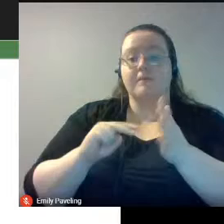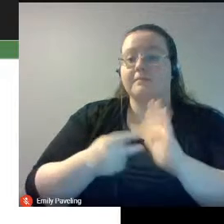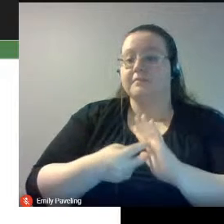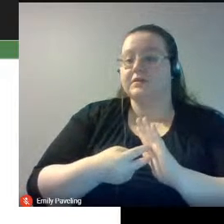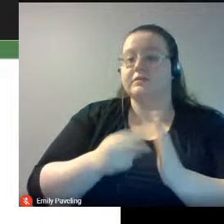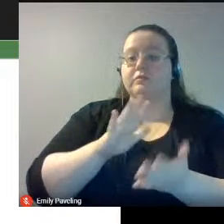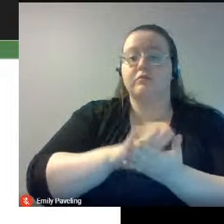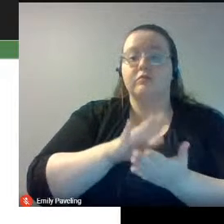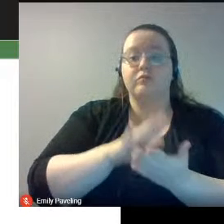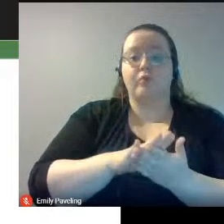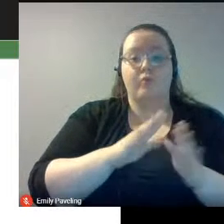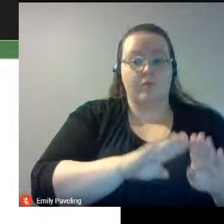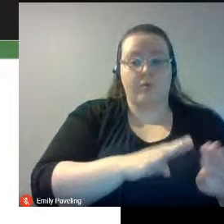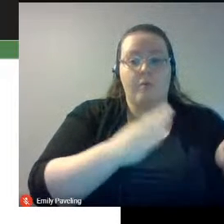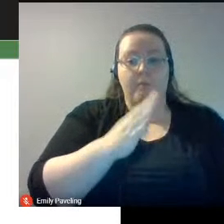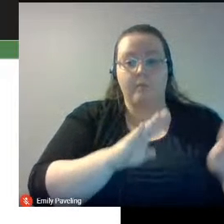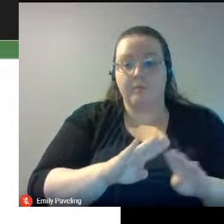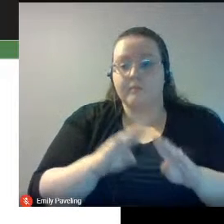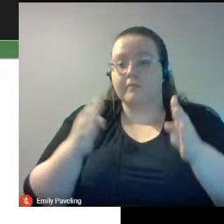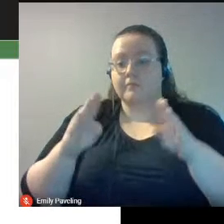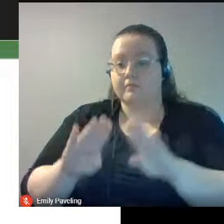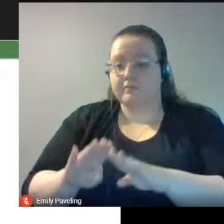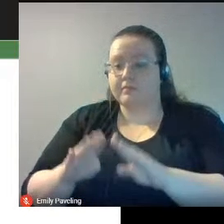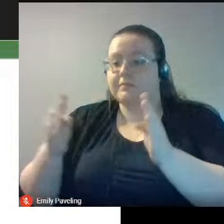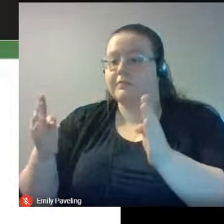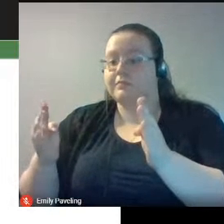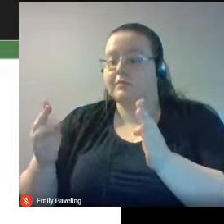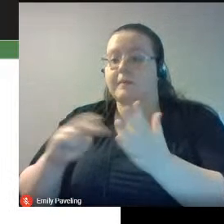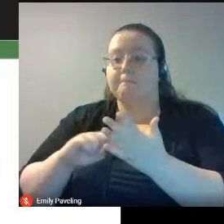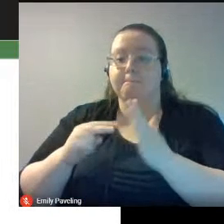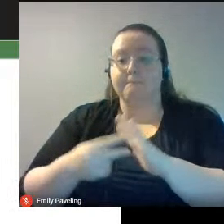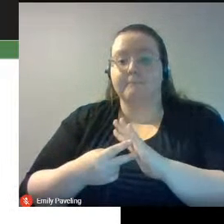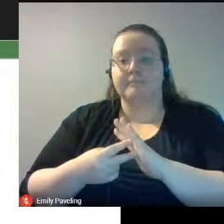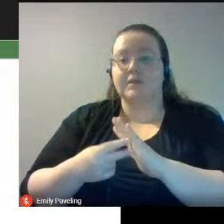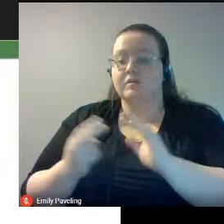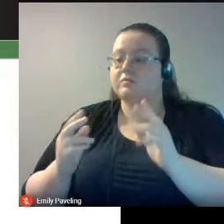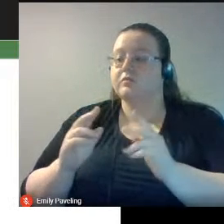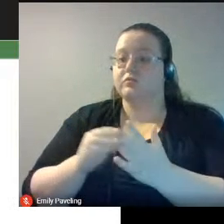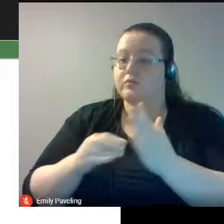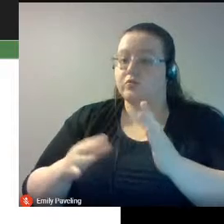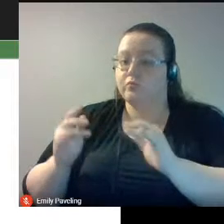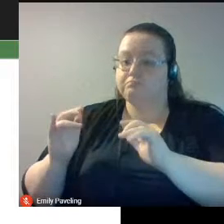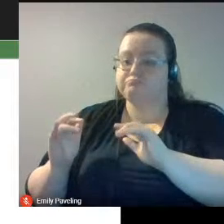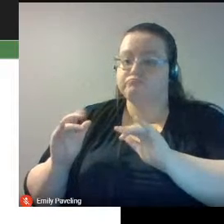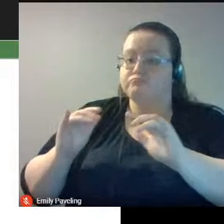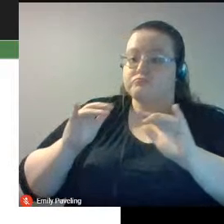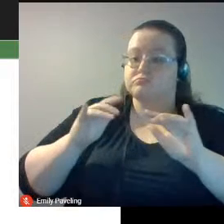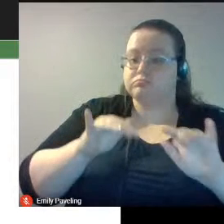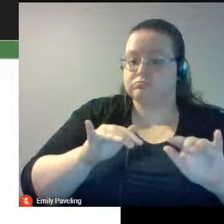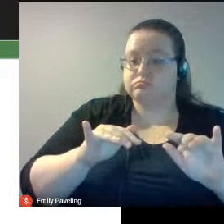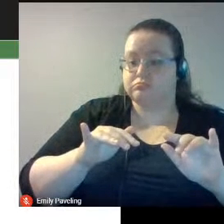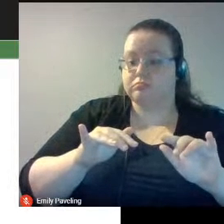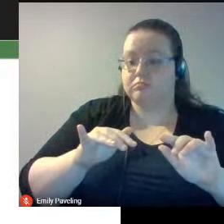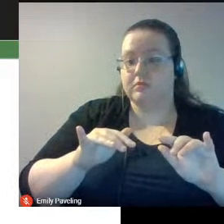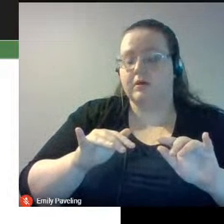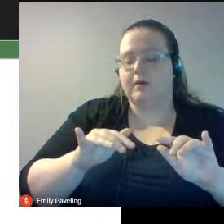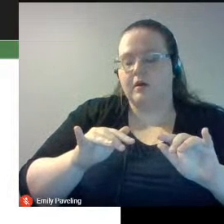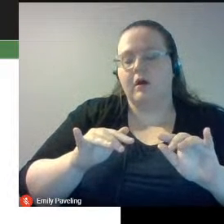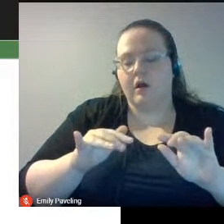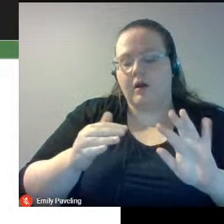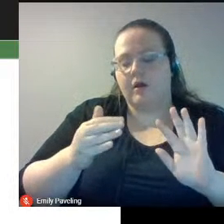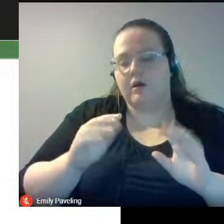more opportunities for people to gather in the community in places such as schools, we will certainly see more cases